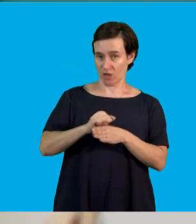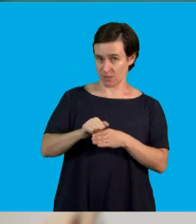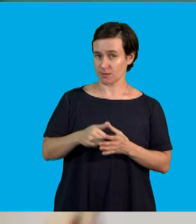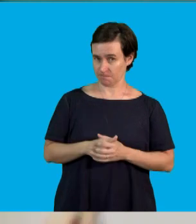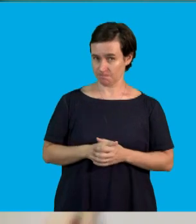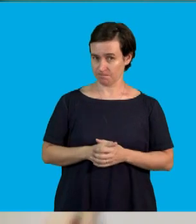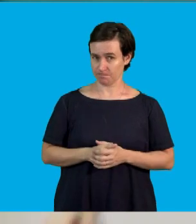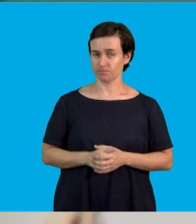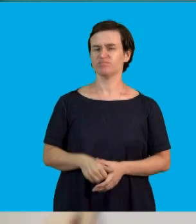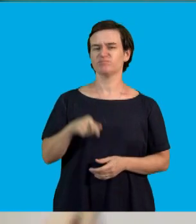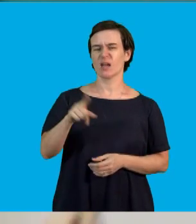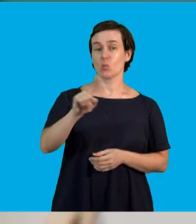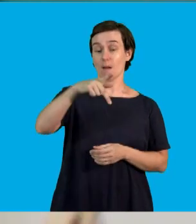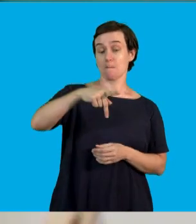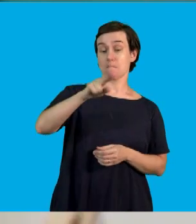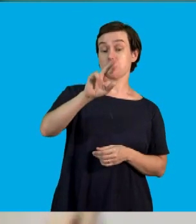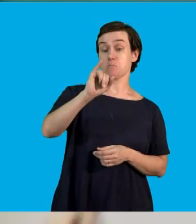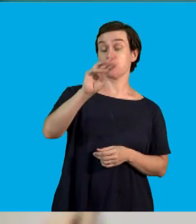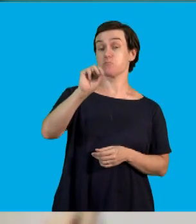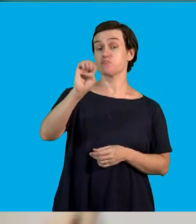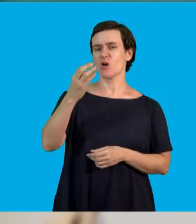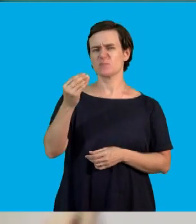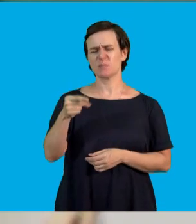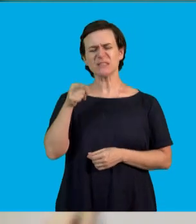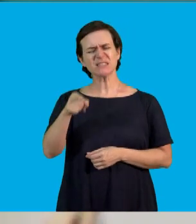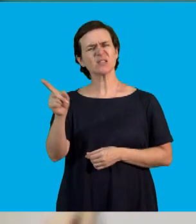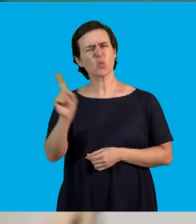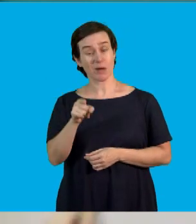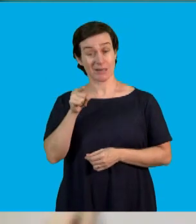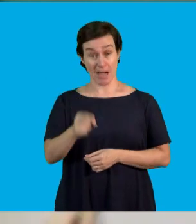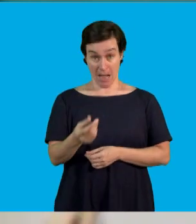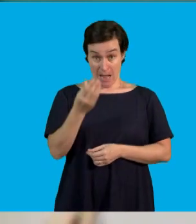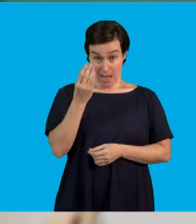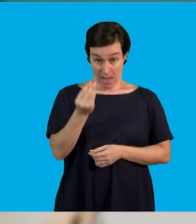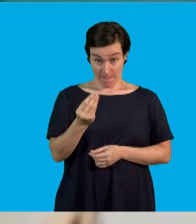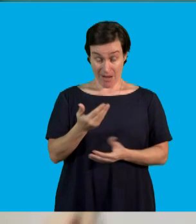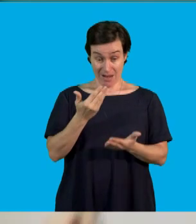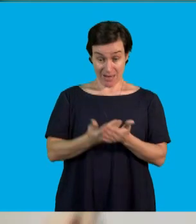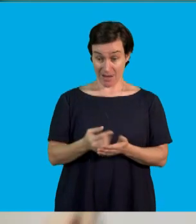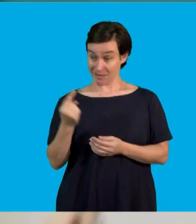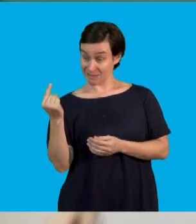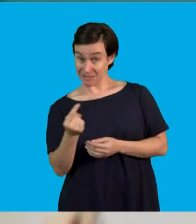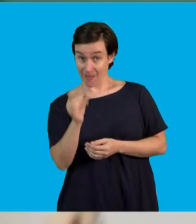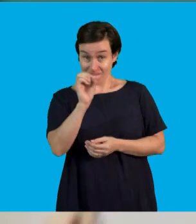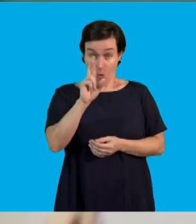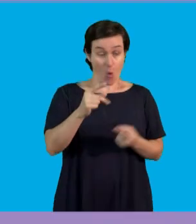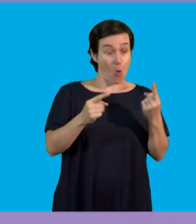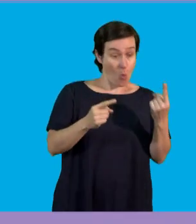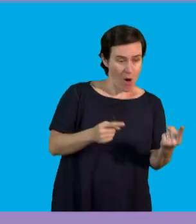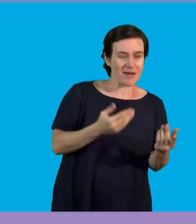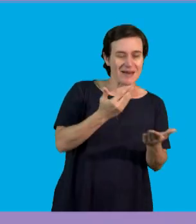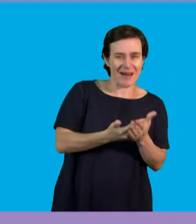Let's go on now to the prime numbers. Remember, prime numbers are numbers that only have one and itself